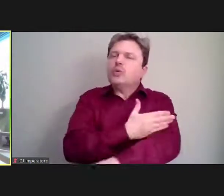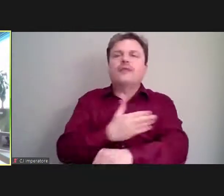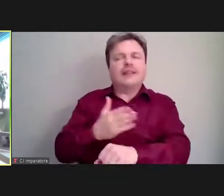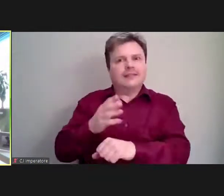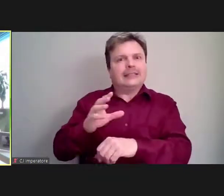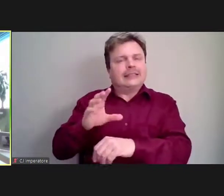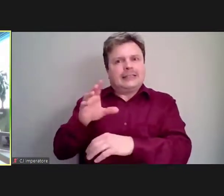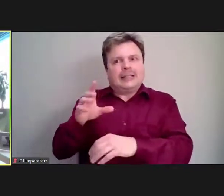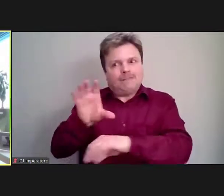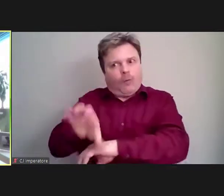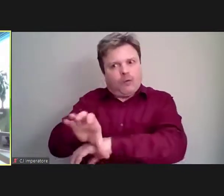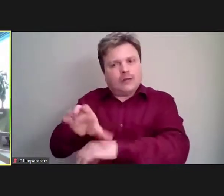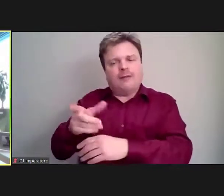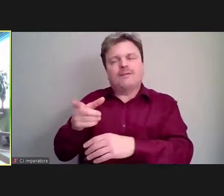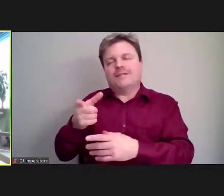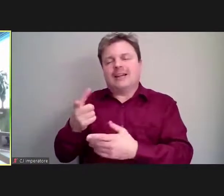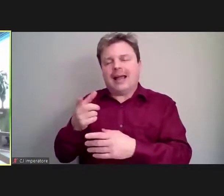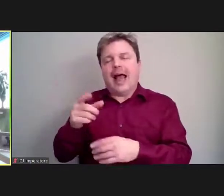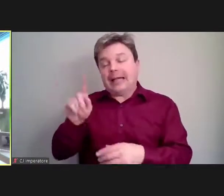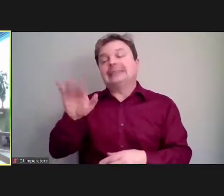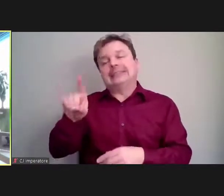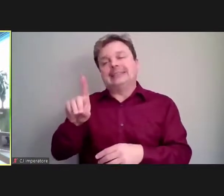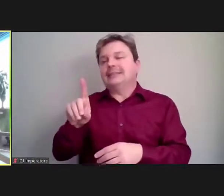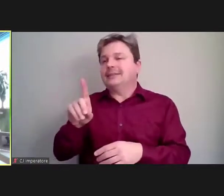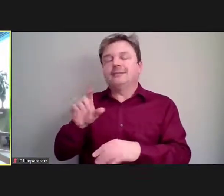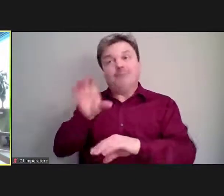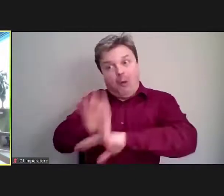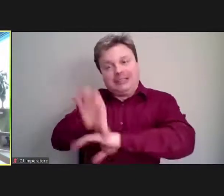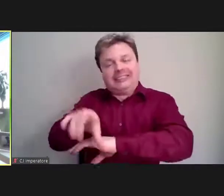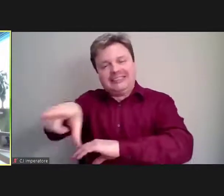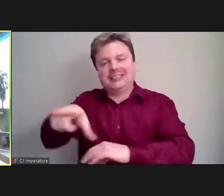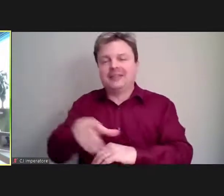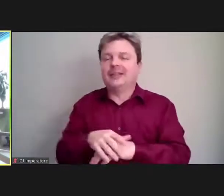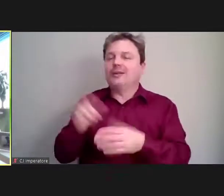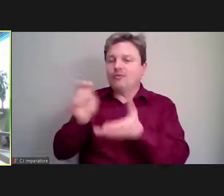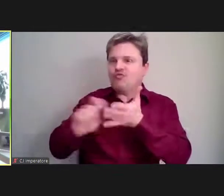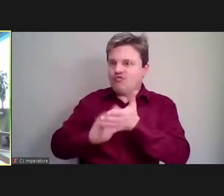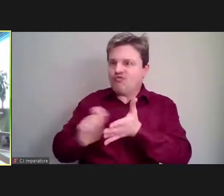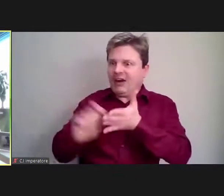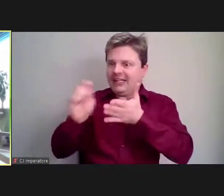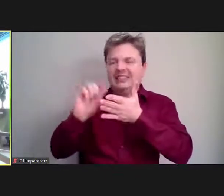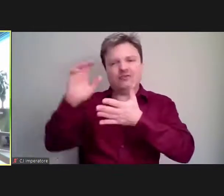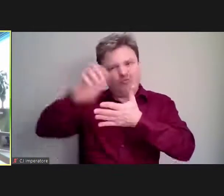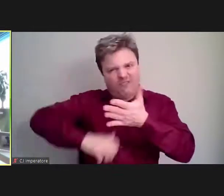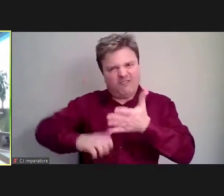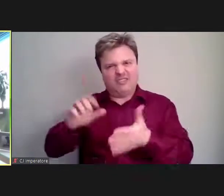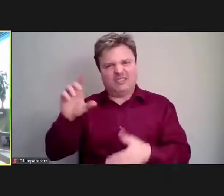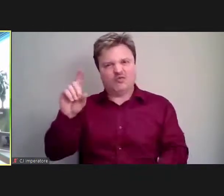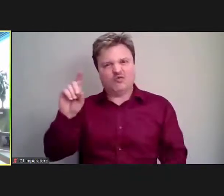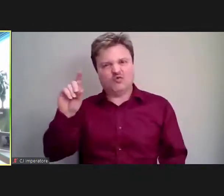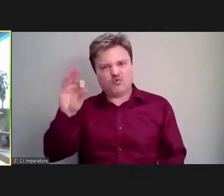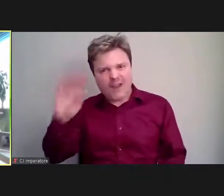drafts, I tried to make him write drafts, and it turned out that that was just not how he was writing.